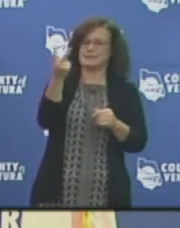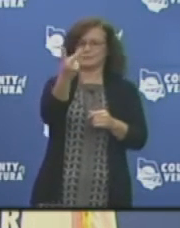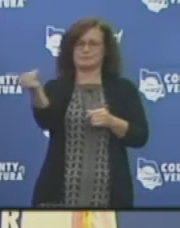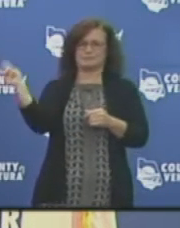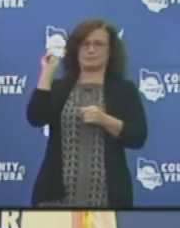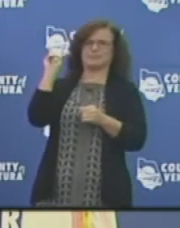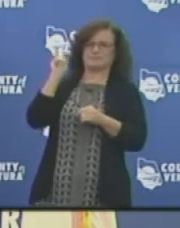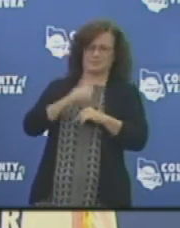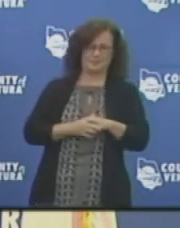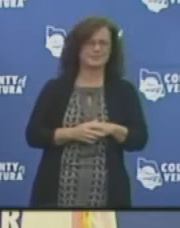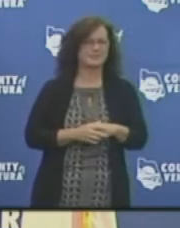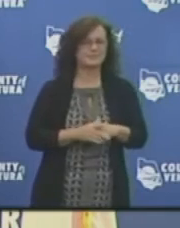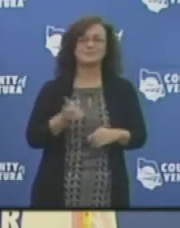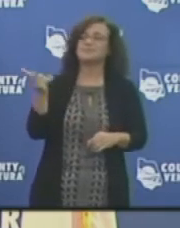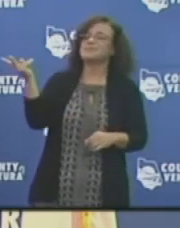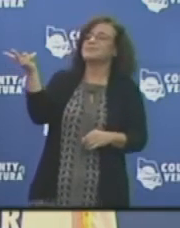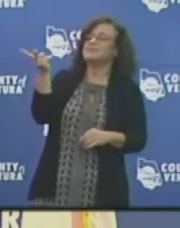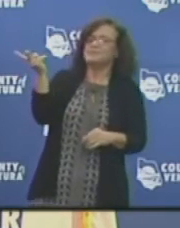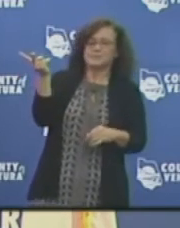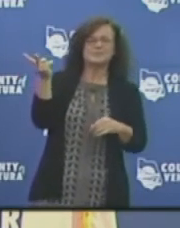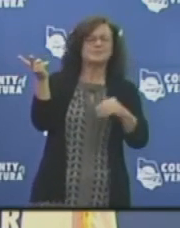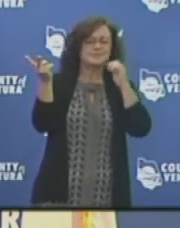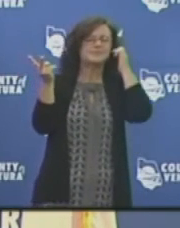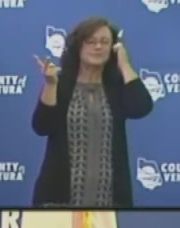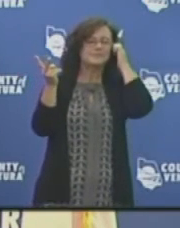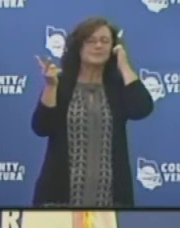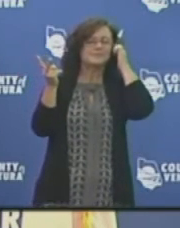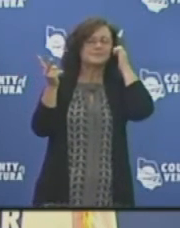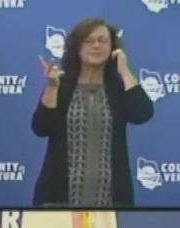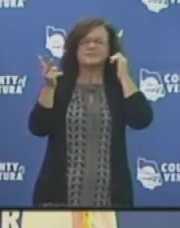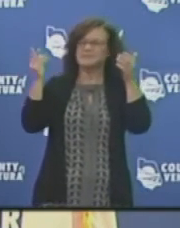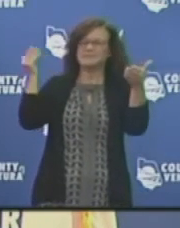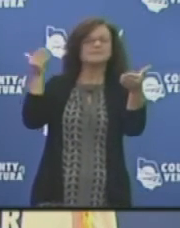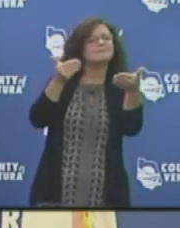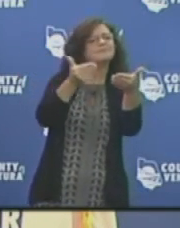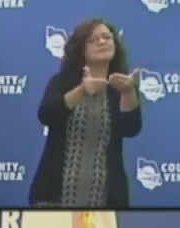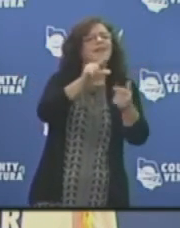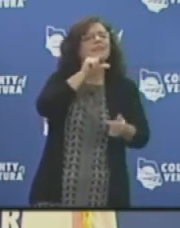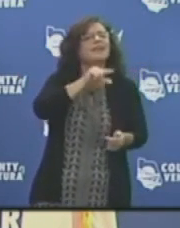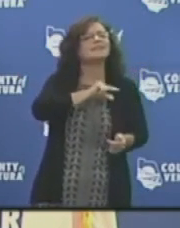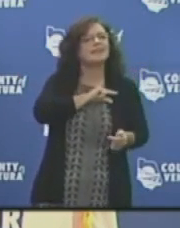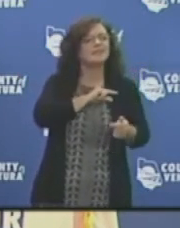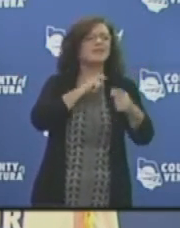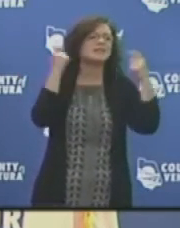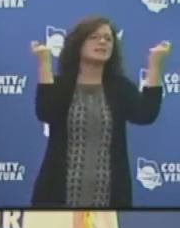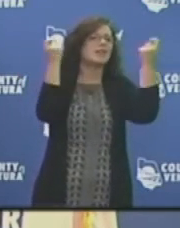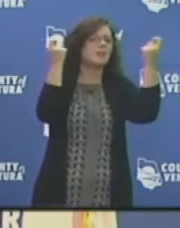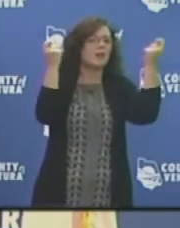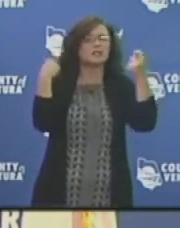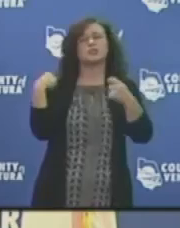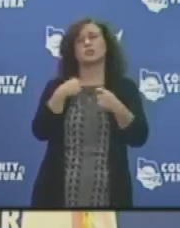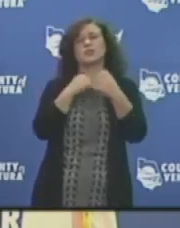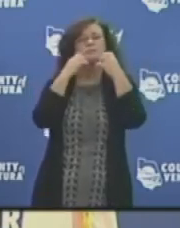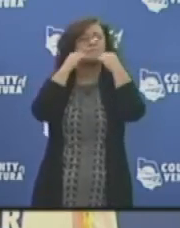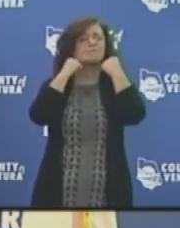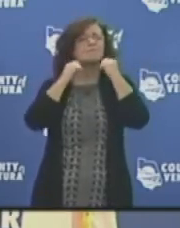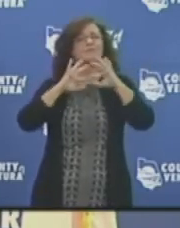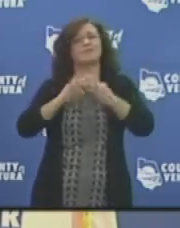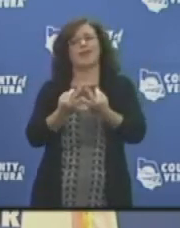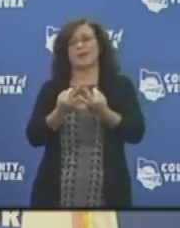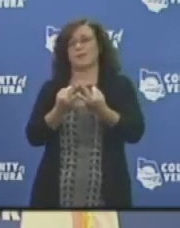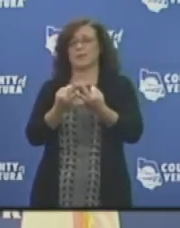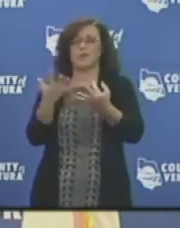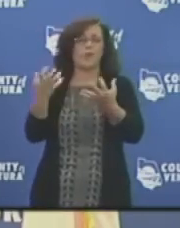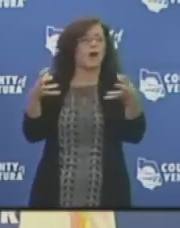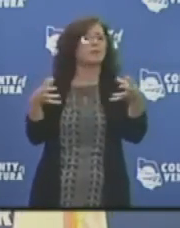coming, the surge of wanting to really bring all of our family together.